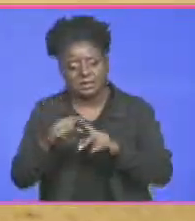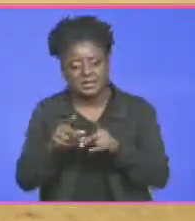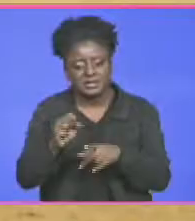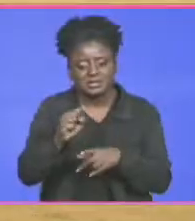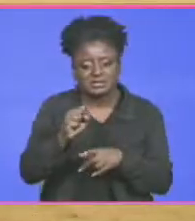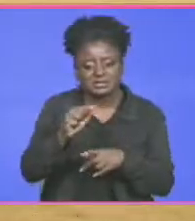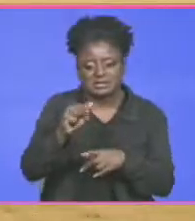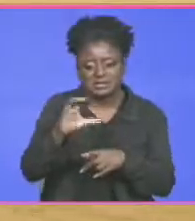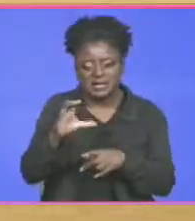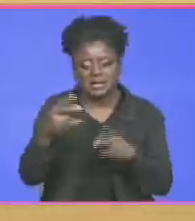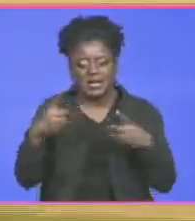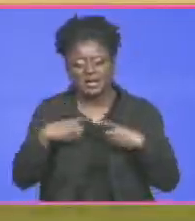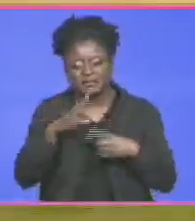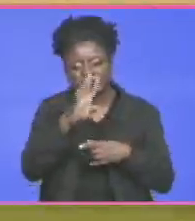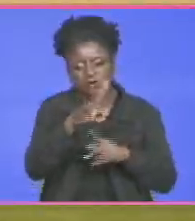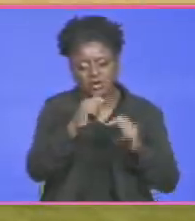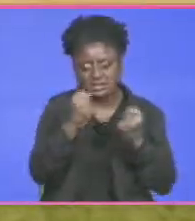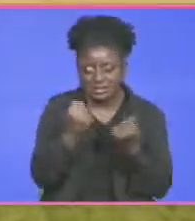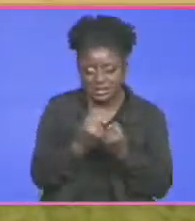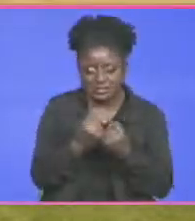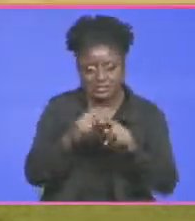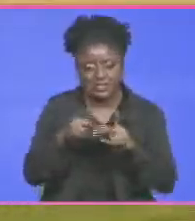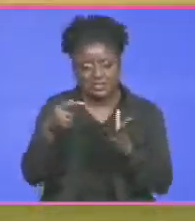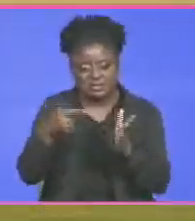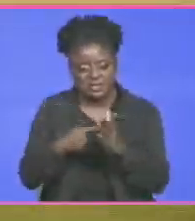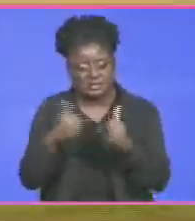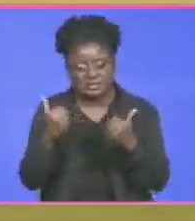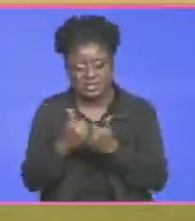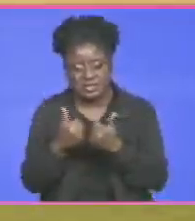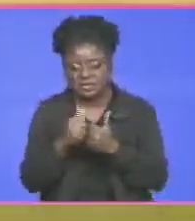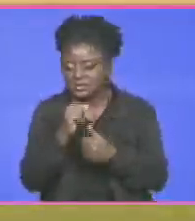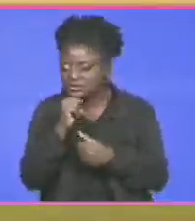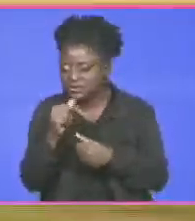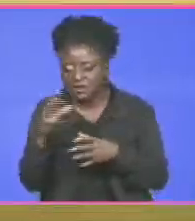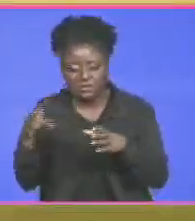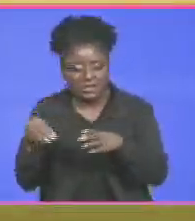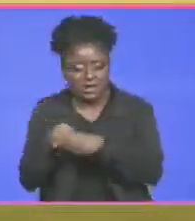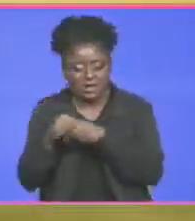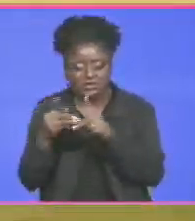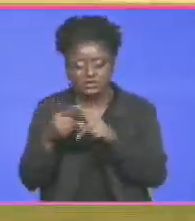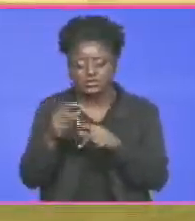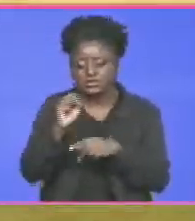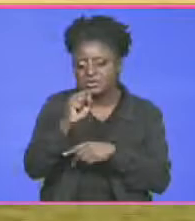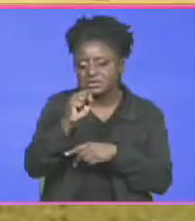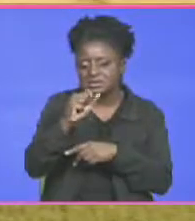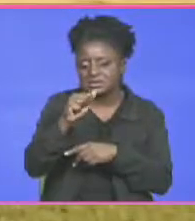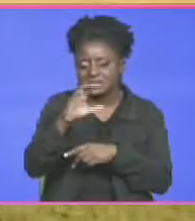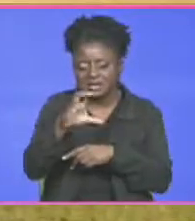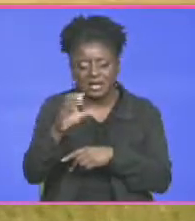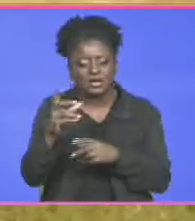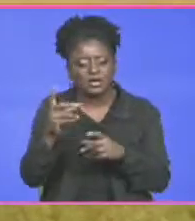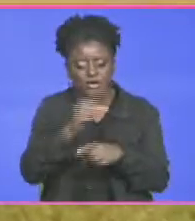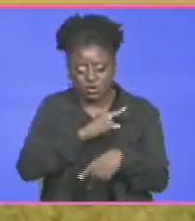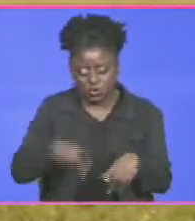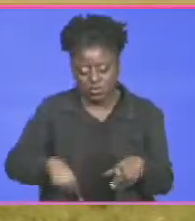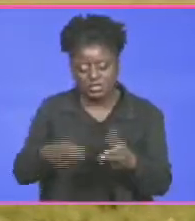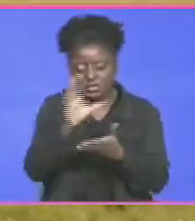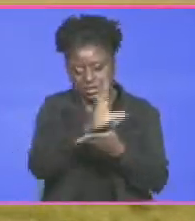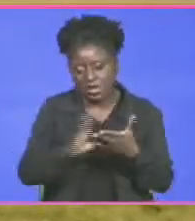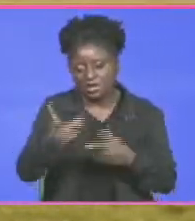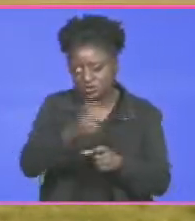four teams in the big dance. But this game would not belong to SAC. Queens College winning the ball